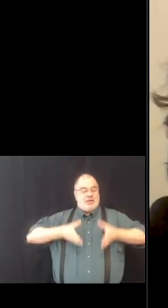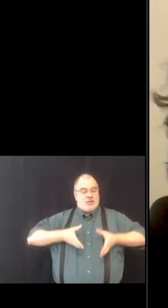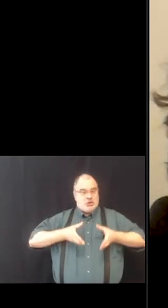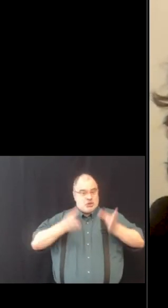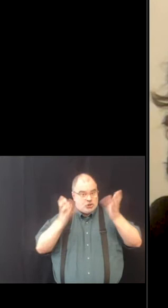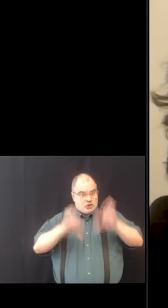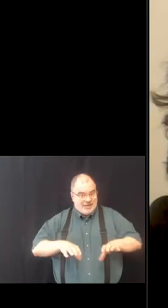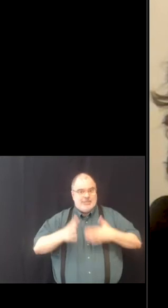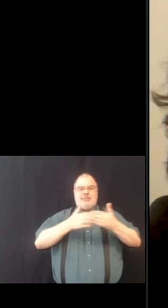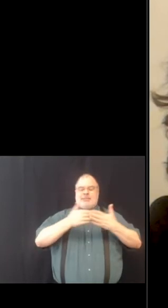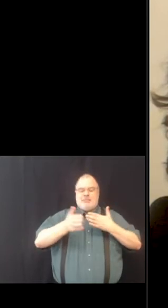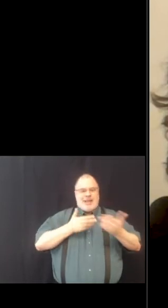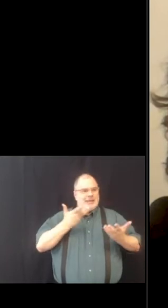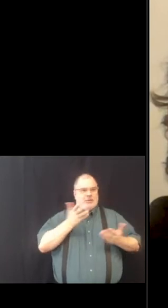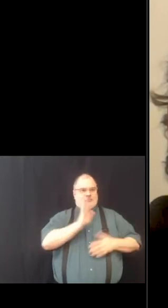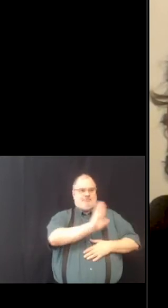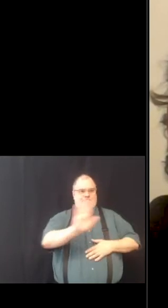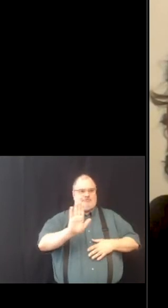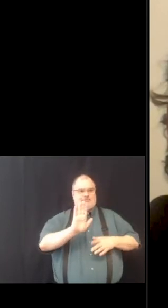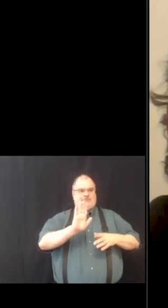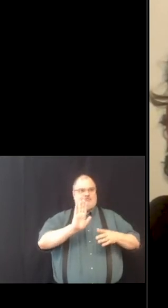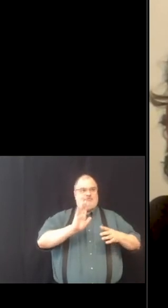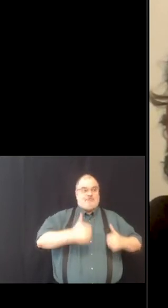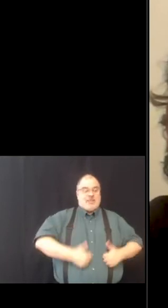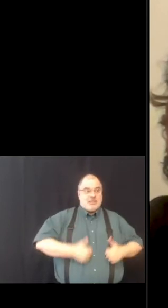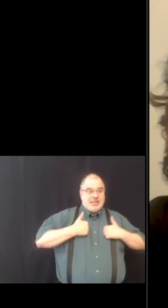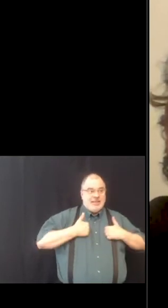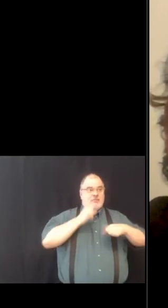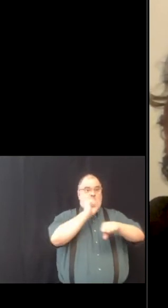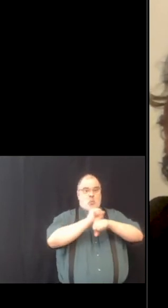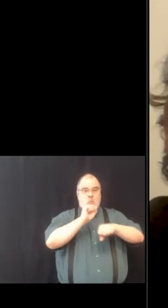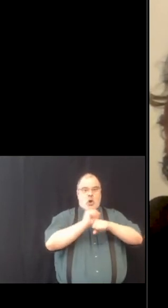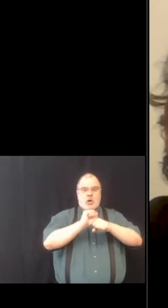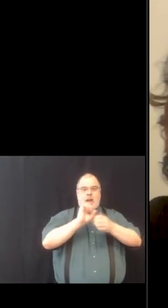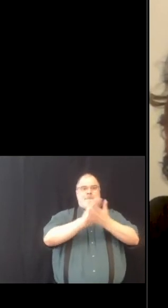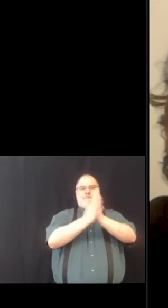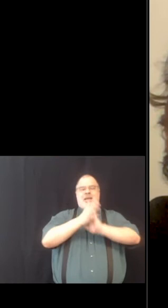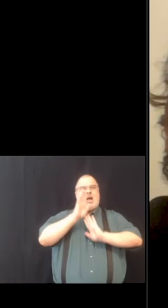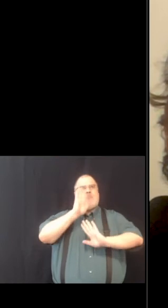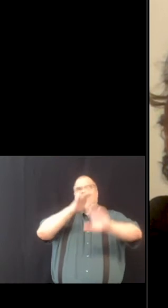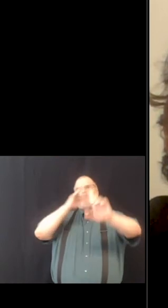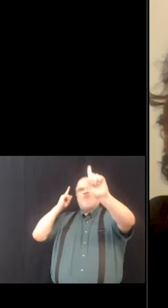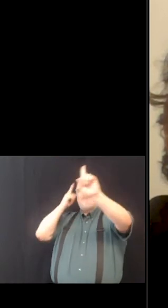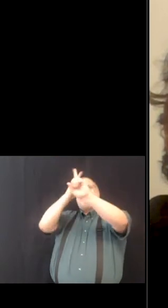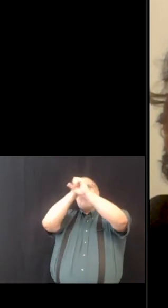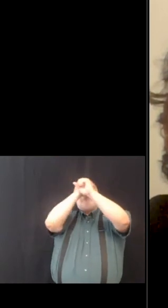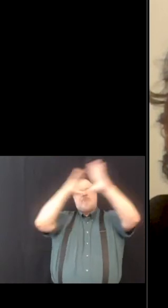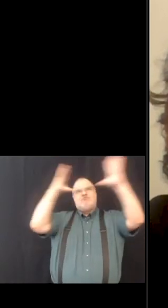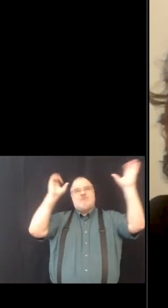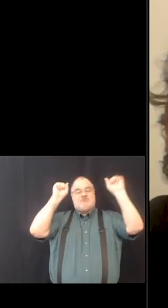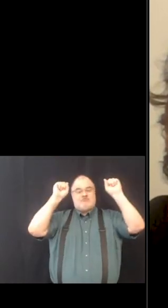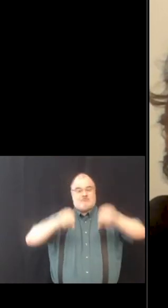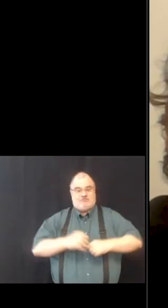to work, to be themselves, and to become whatever their dreams and ethics can combine to make them. This is the promise